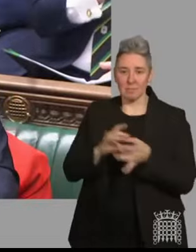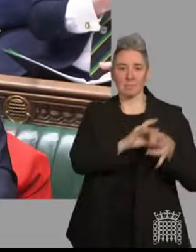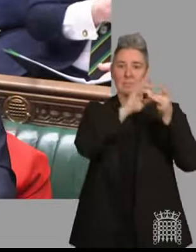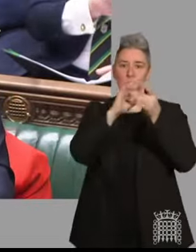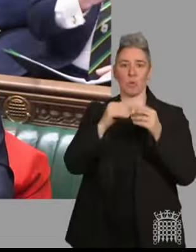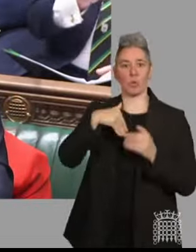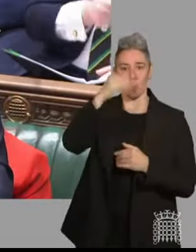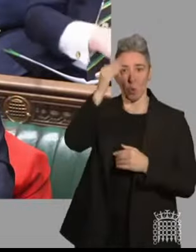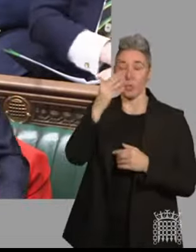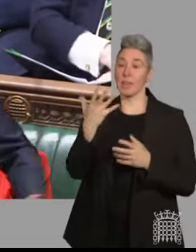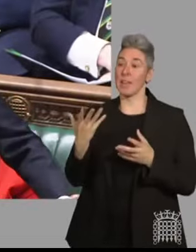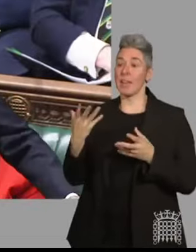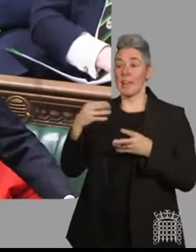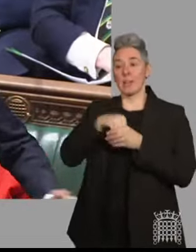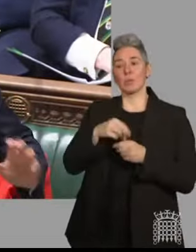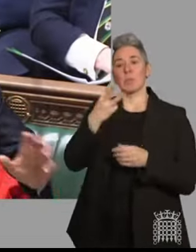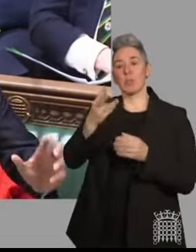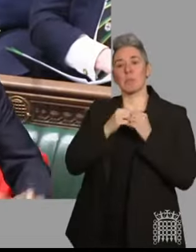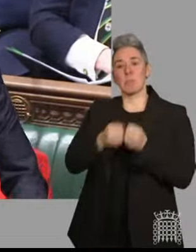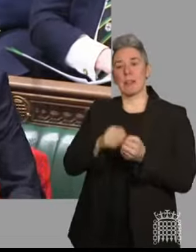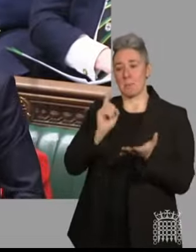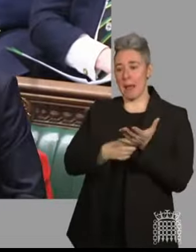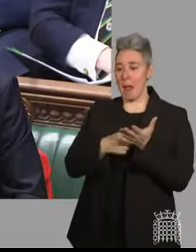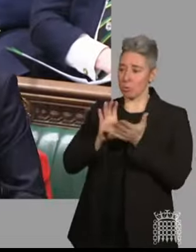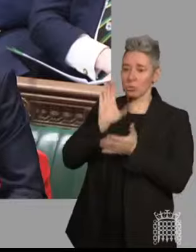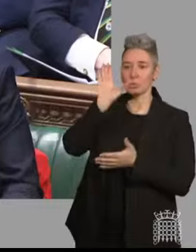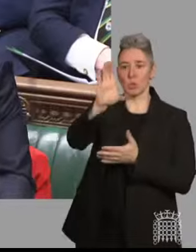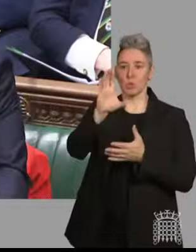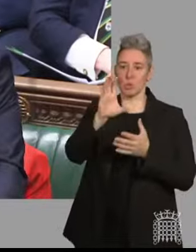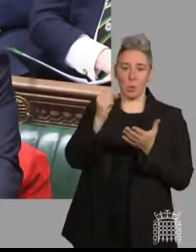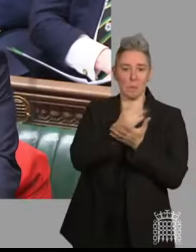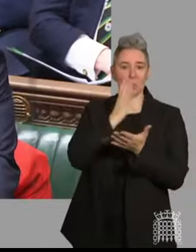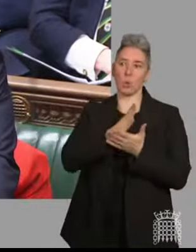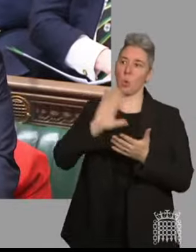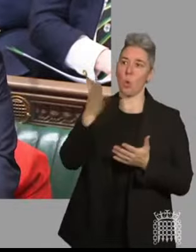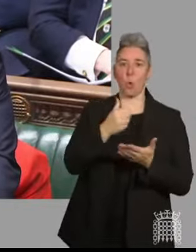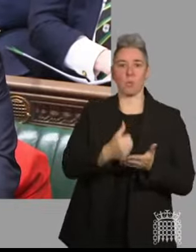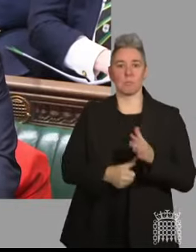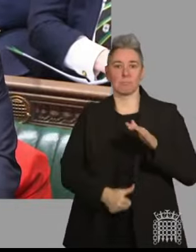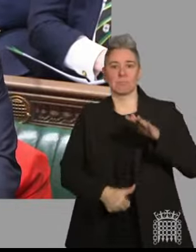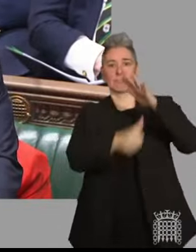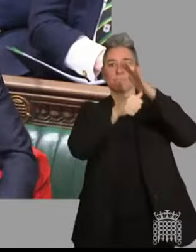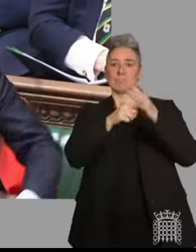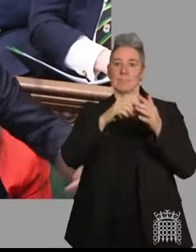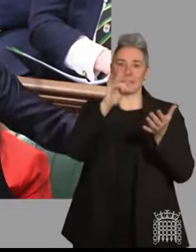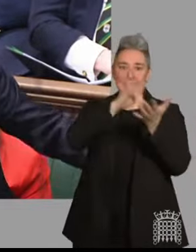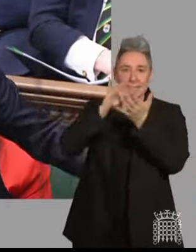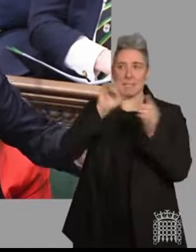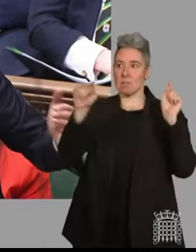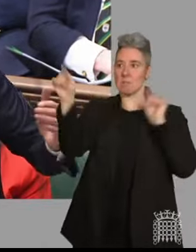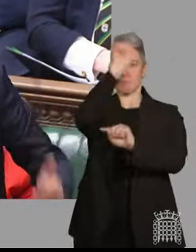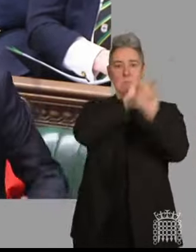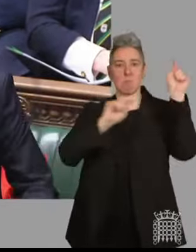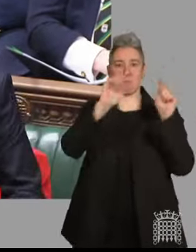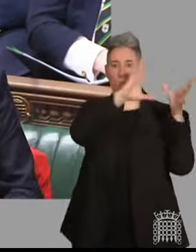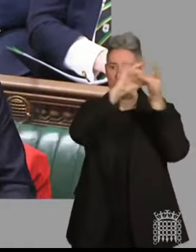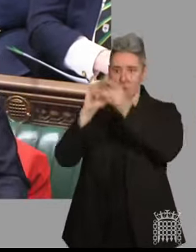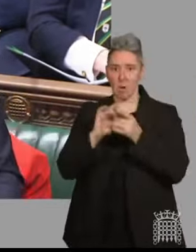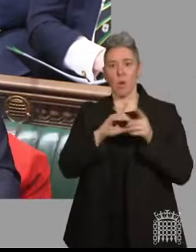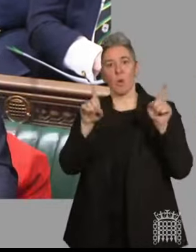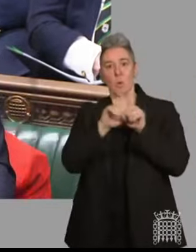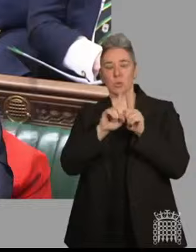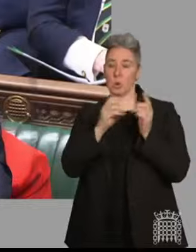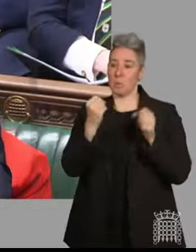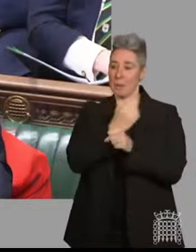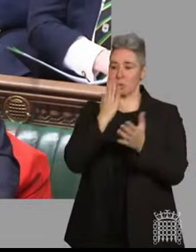major towns and cities of the north, and £12 billion to improve connectivity between Manchester and Liverpool. My honourable friend is a fantastic